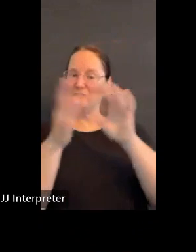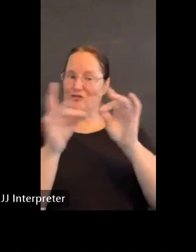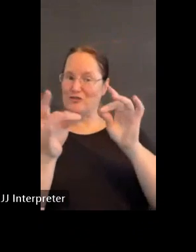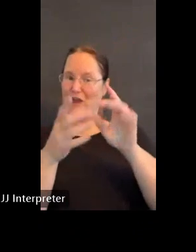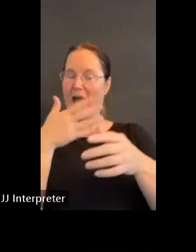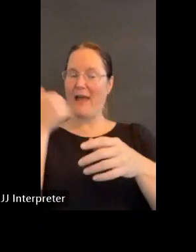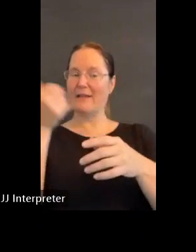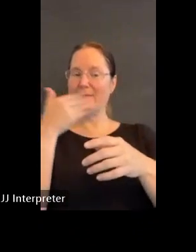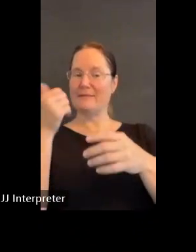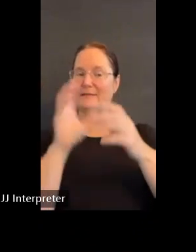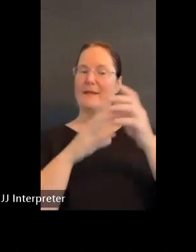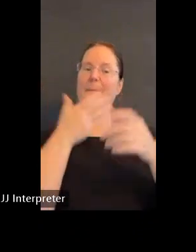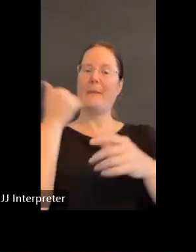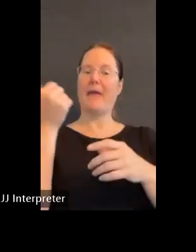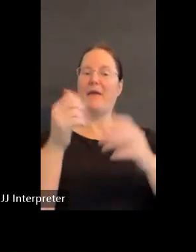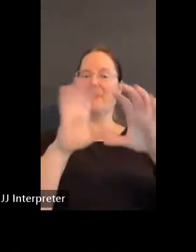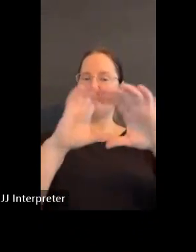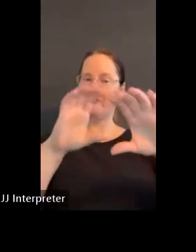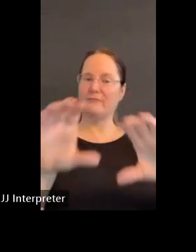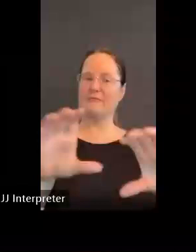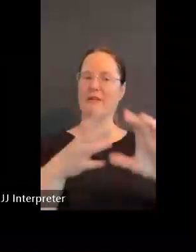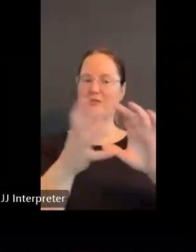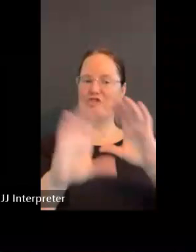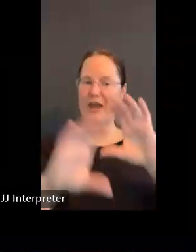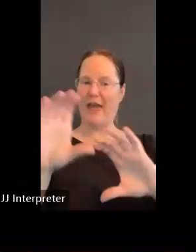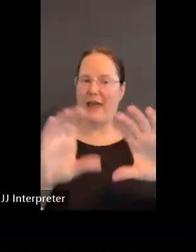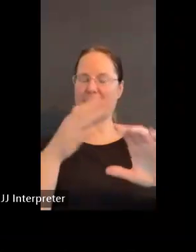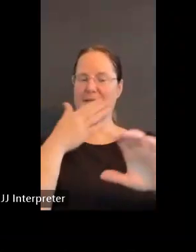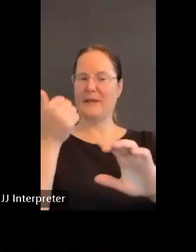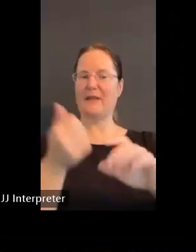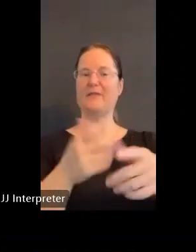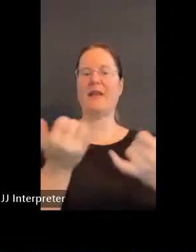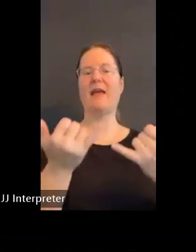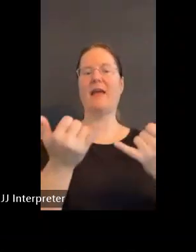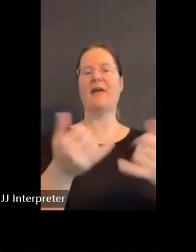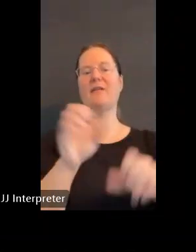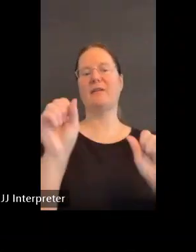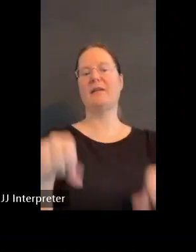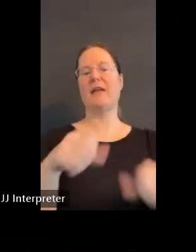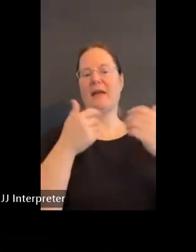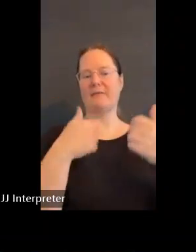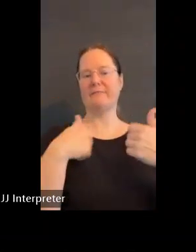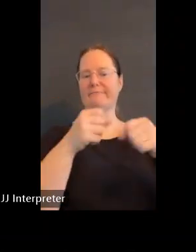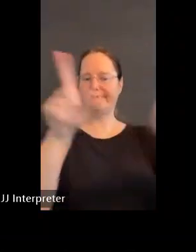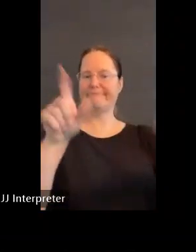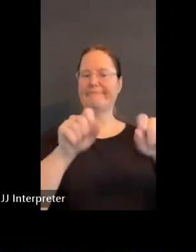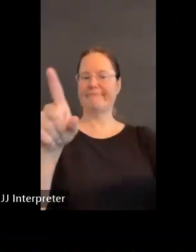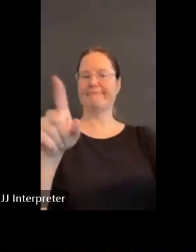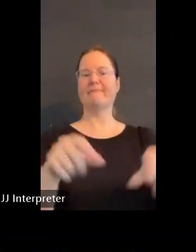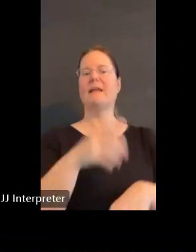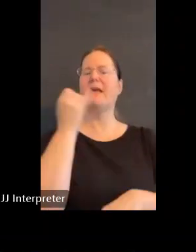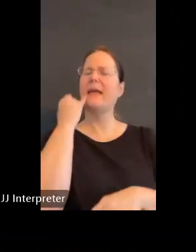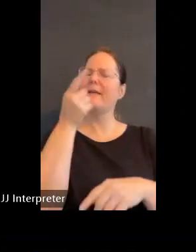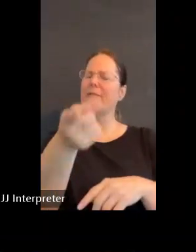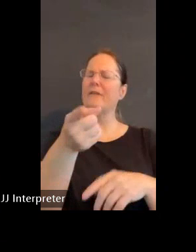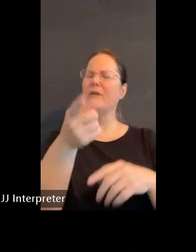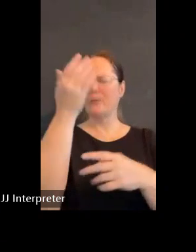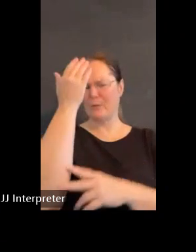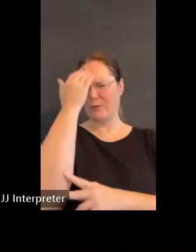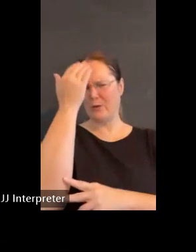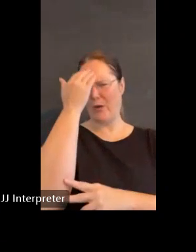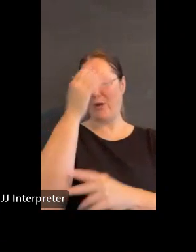any modifications or accommodations, whether it's one that you've made yourself, whether it's one that you've received as a housing